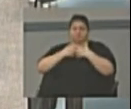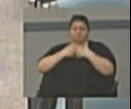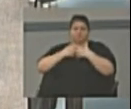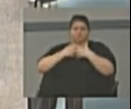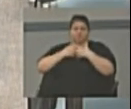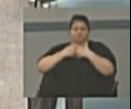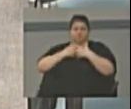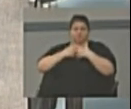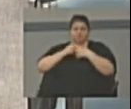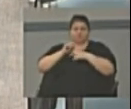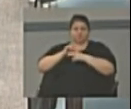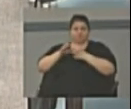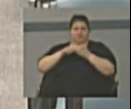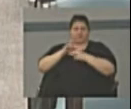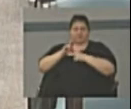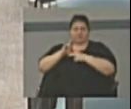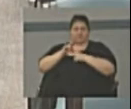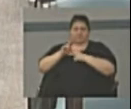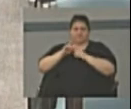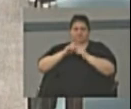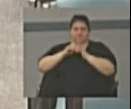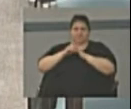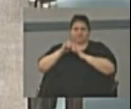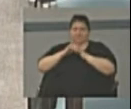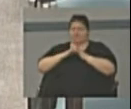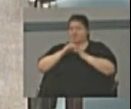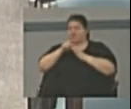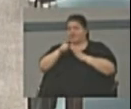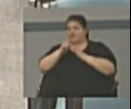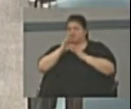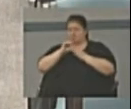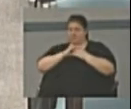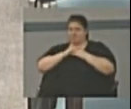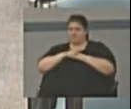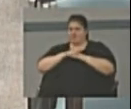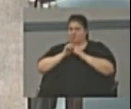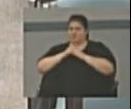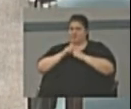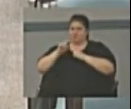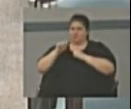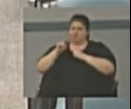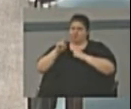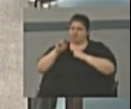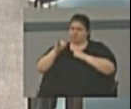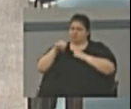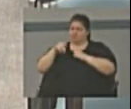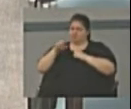for the city. This property will be combined with the Strip Matter property. It's currently titled in the name of the State